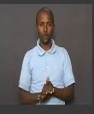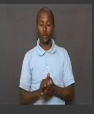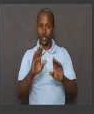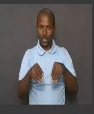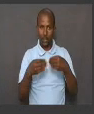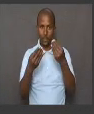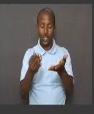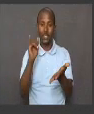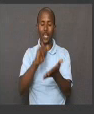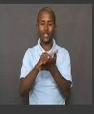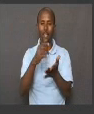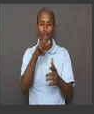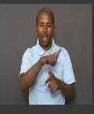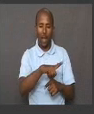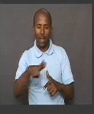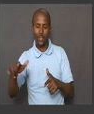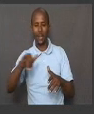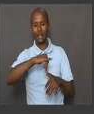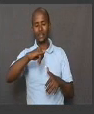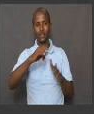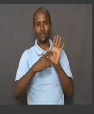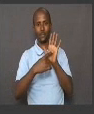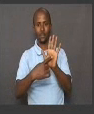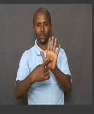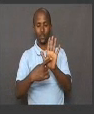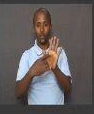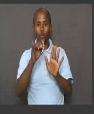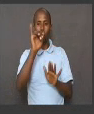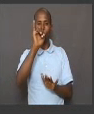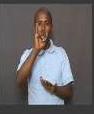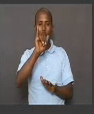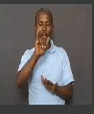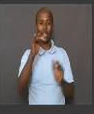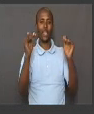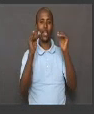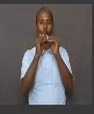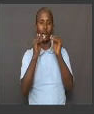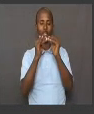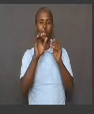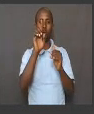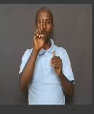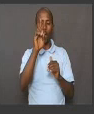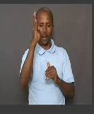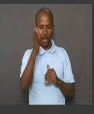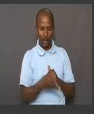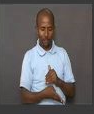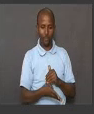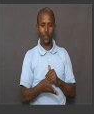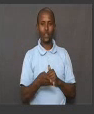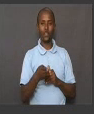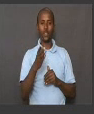It gives us a line like this: y equals 1/2